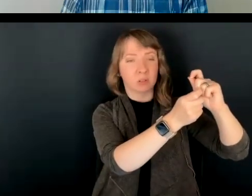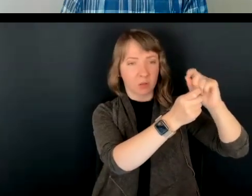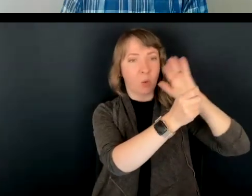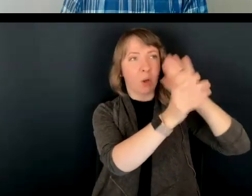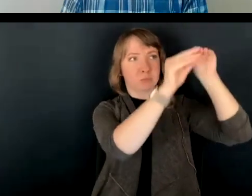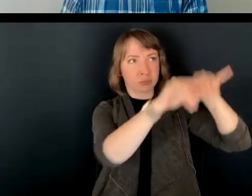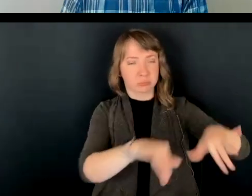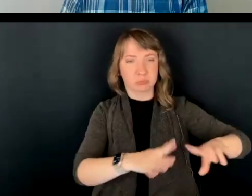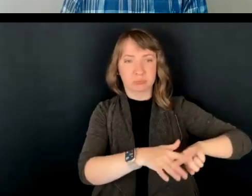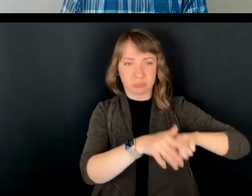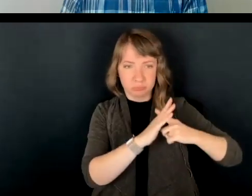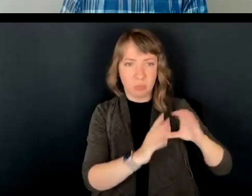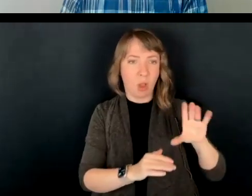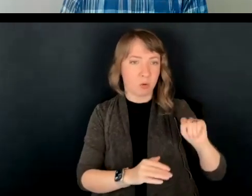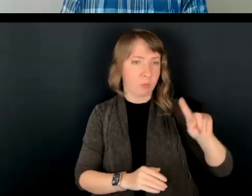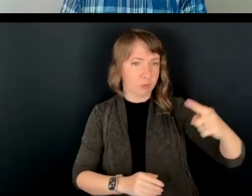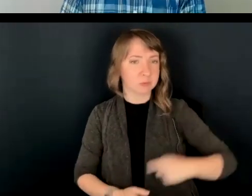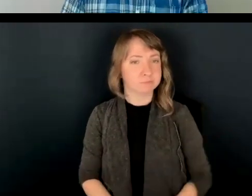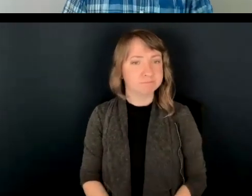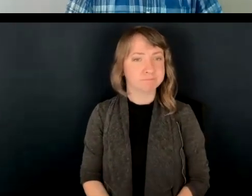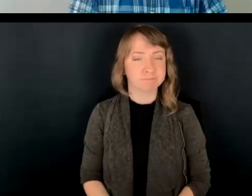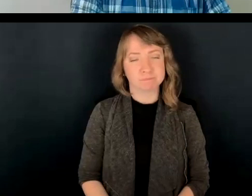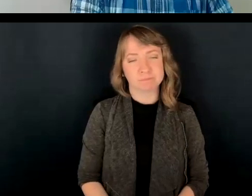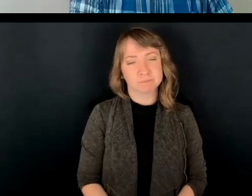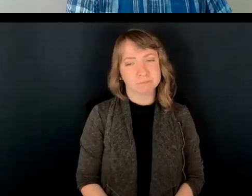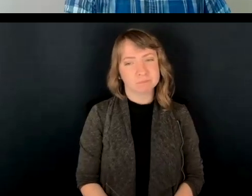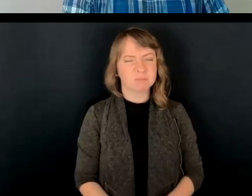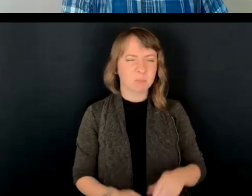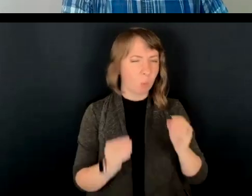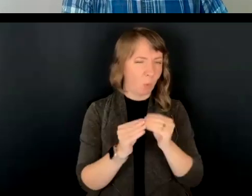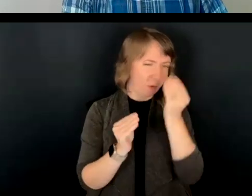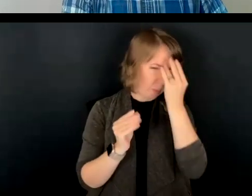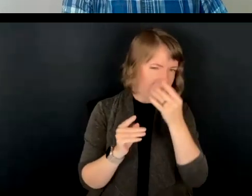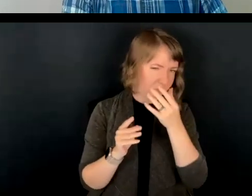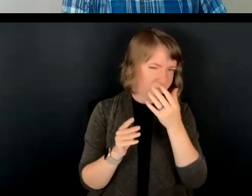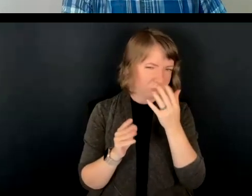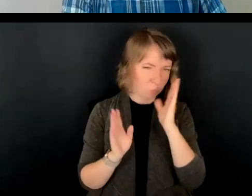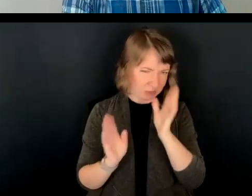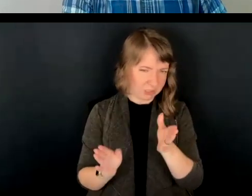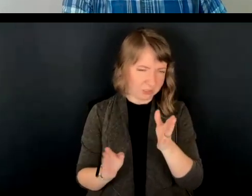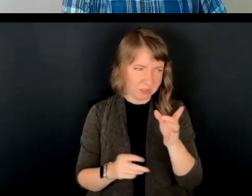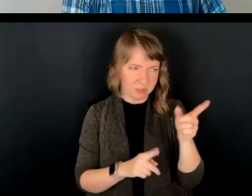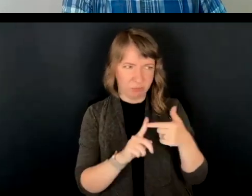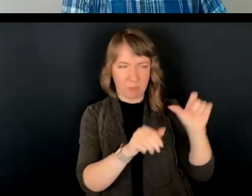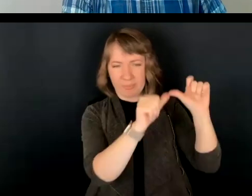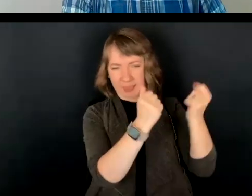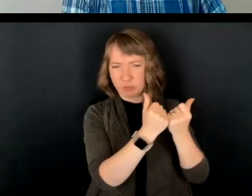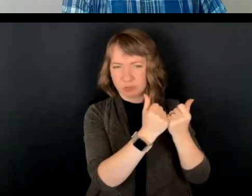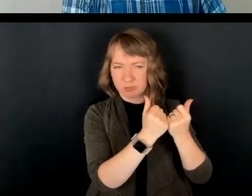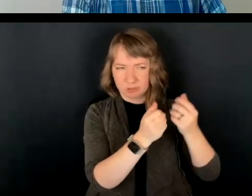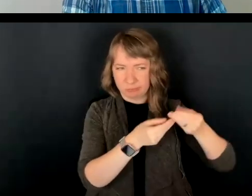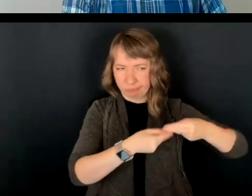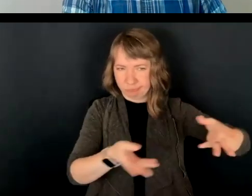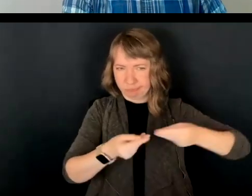October 1st. So there'll be more information coming out about that from the agency standpoint.